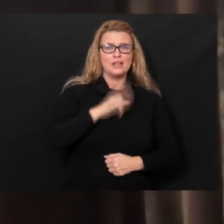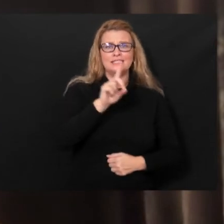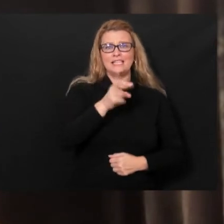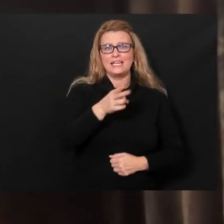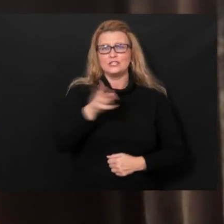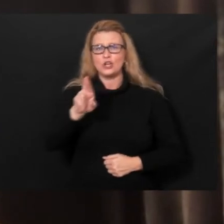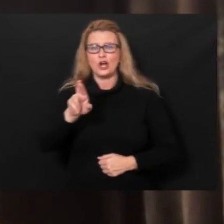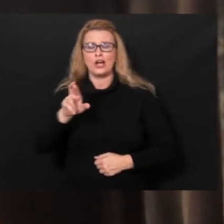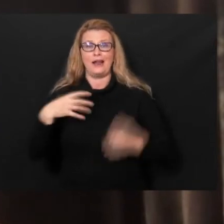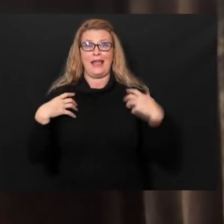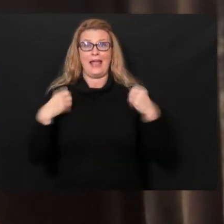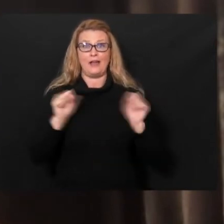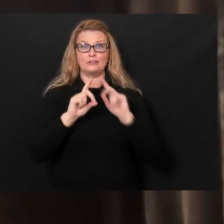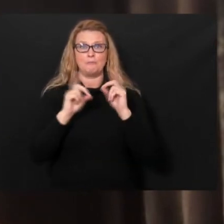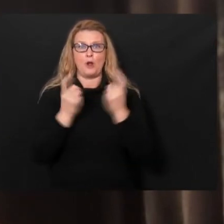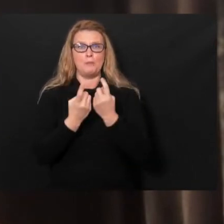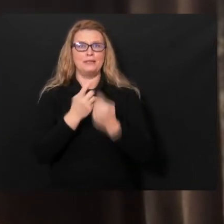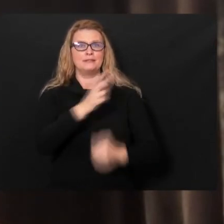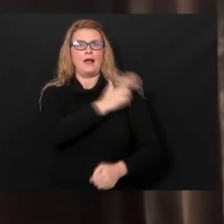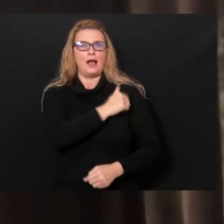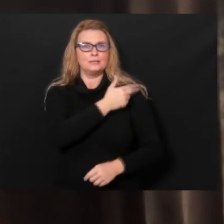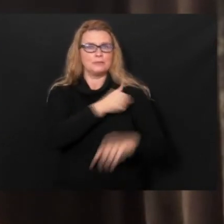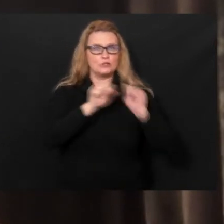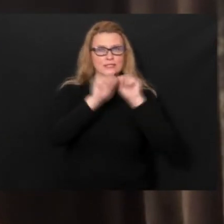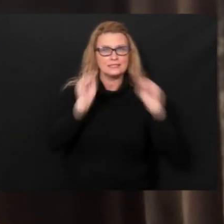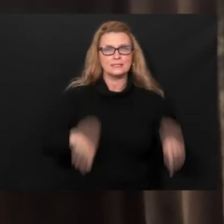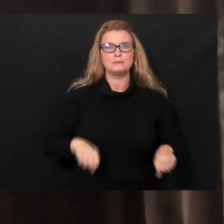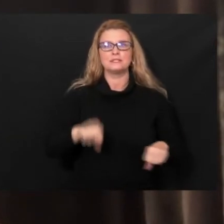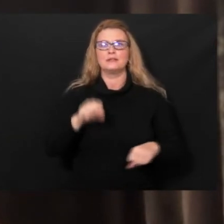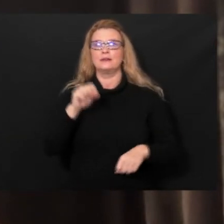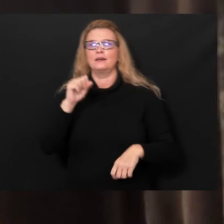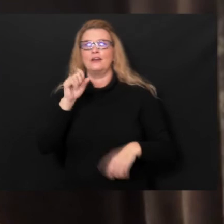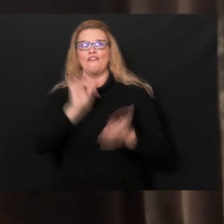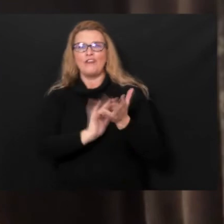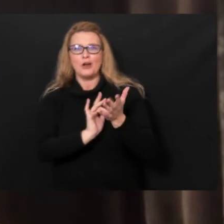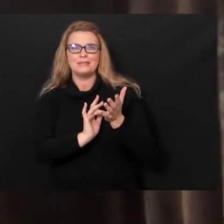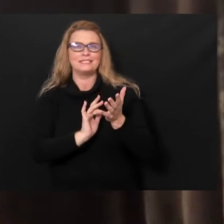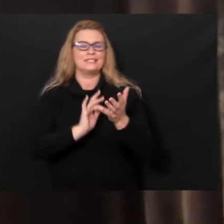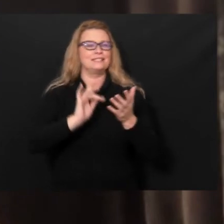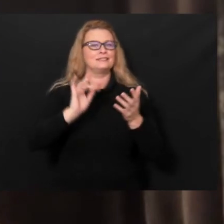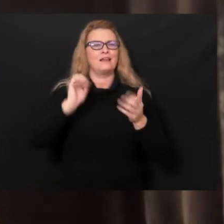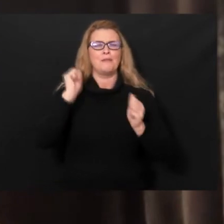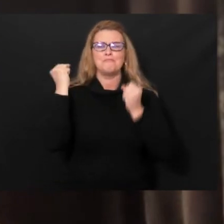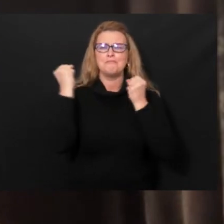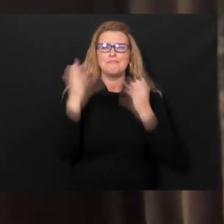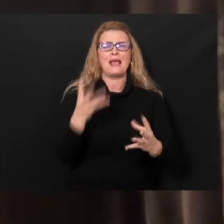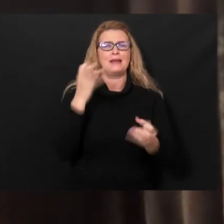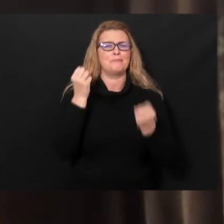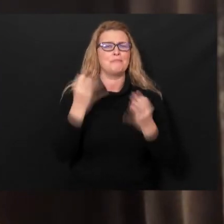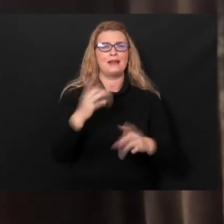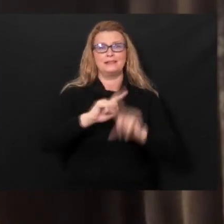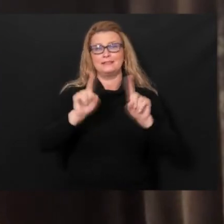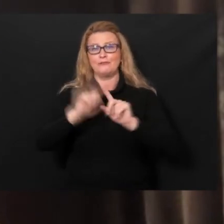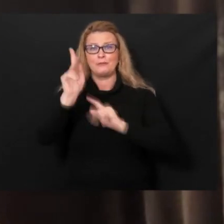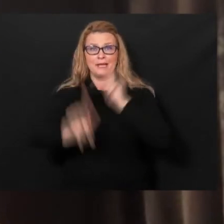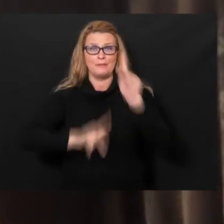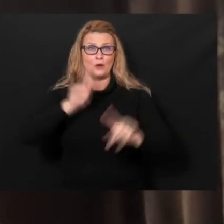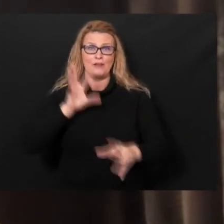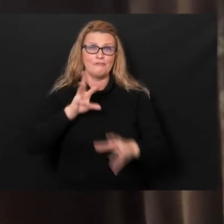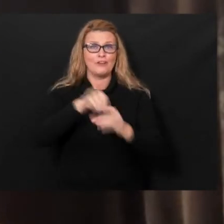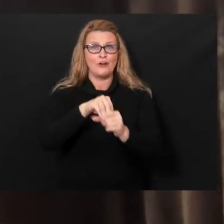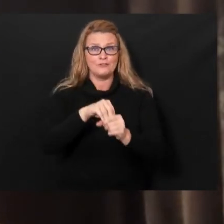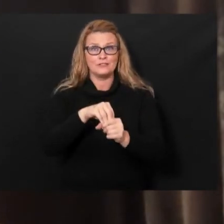our hospital systems, healthcare workers, pharmacies, many, many, many people, that this pandemic